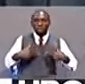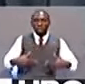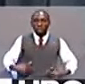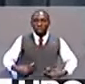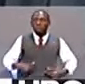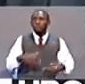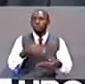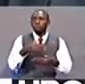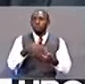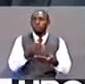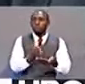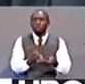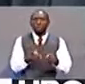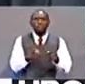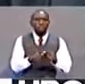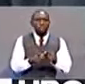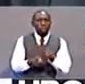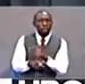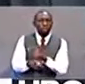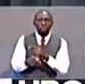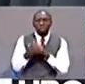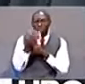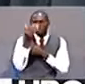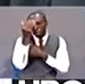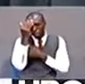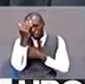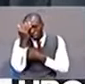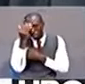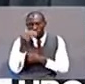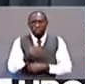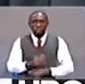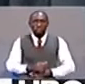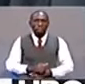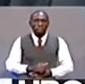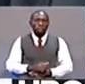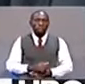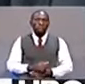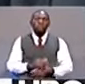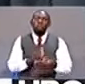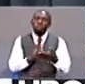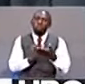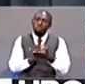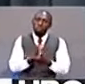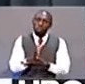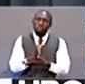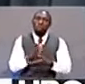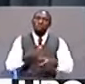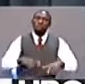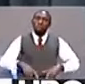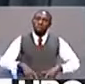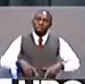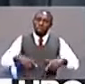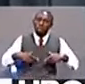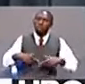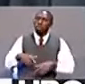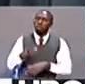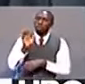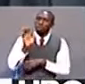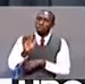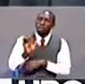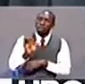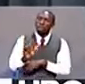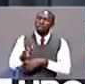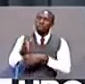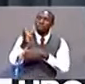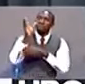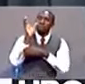The Archbishop took the vows of obedience. And Madam Speaker, indeed he lived to his vows. At the onset